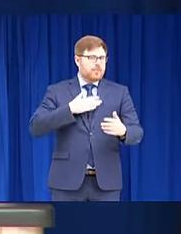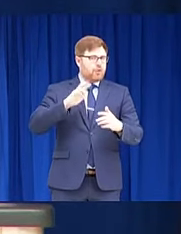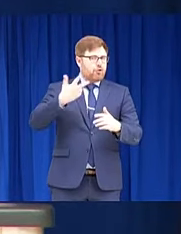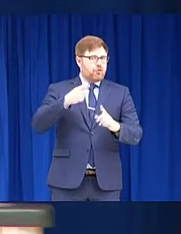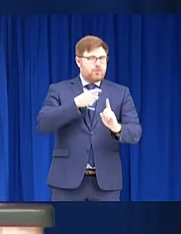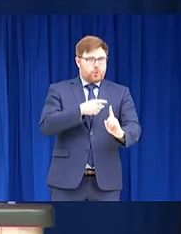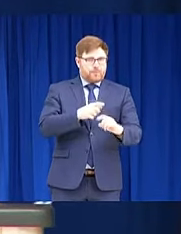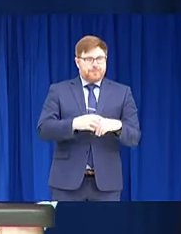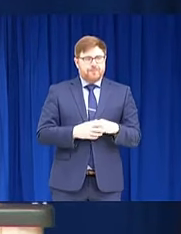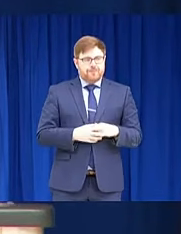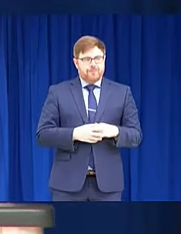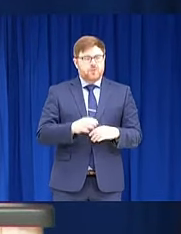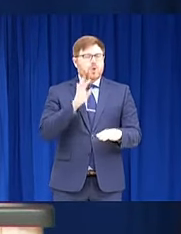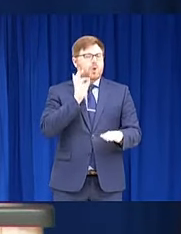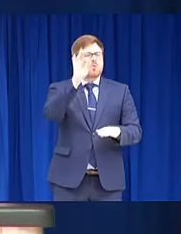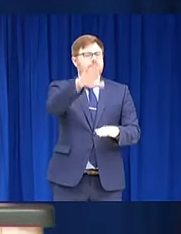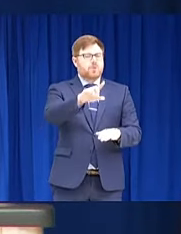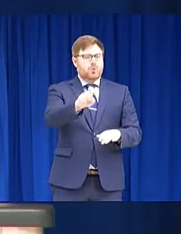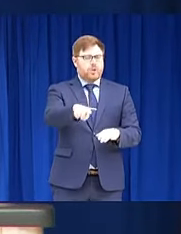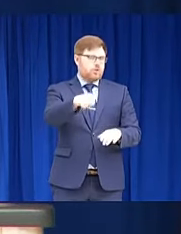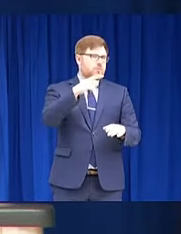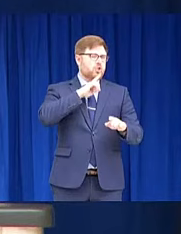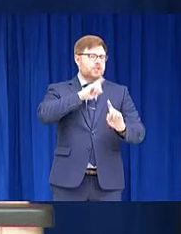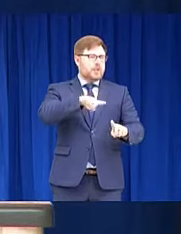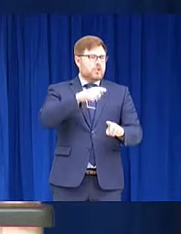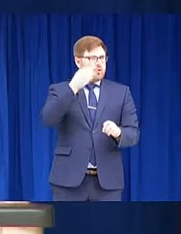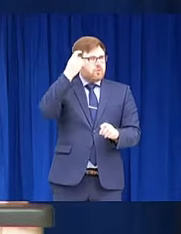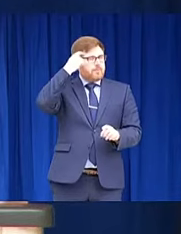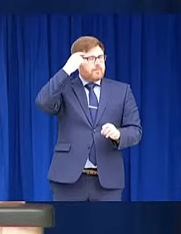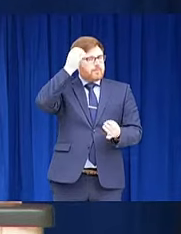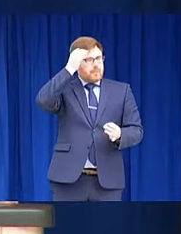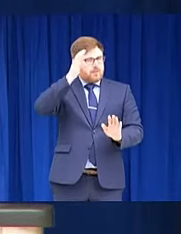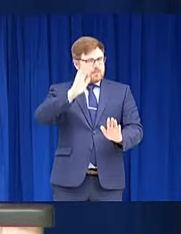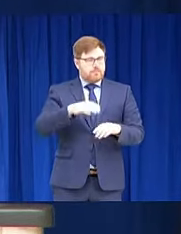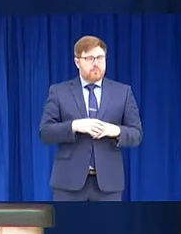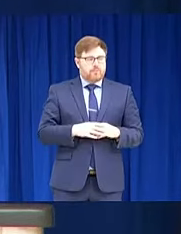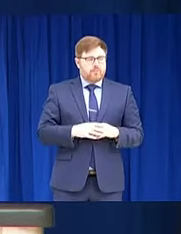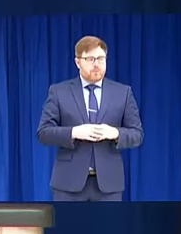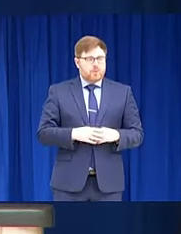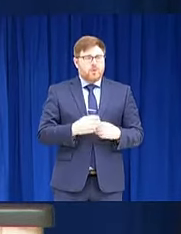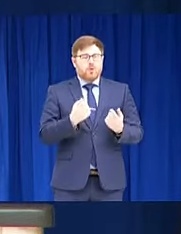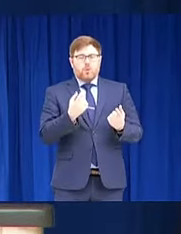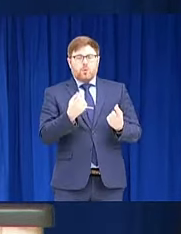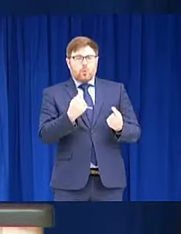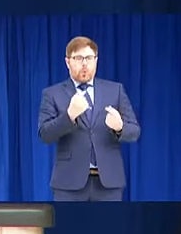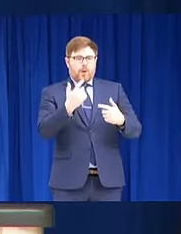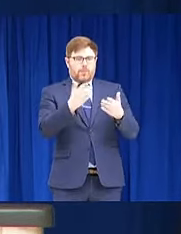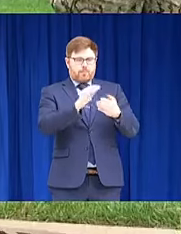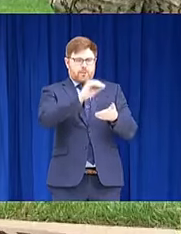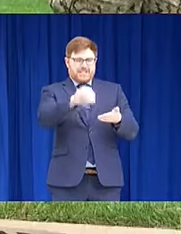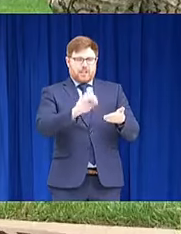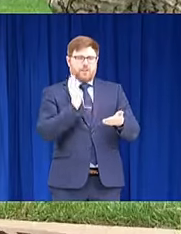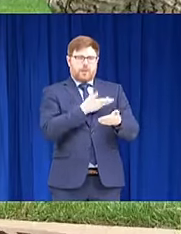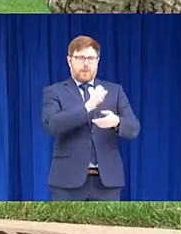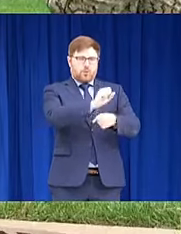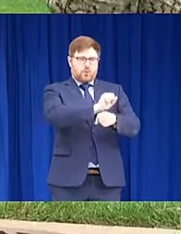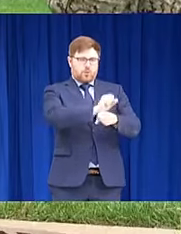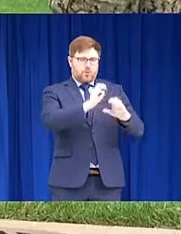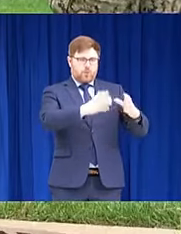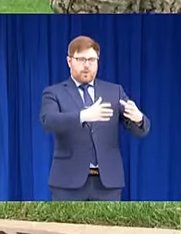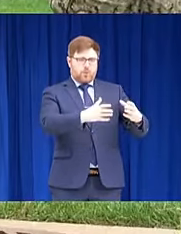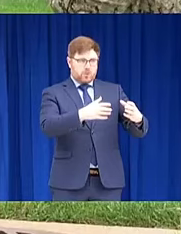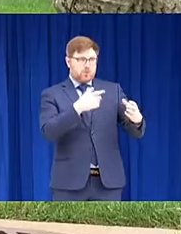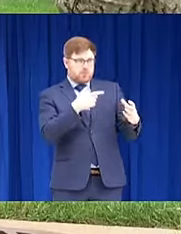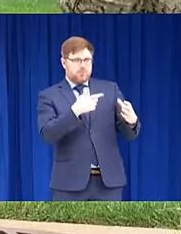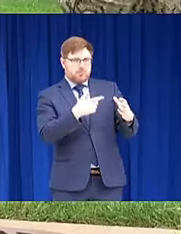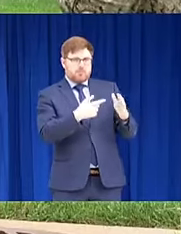me pose a question, just answer it in your head. What percentage of our fighting force identifies as LGBTQ? Is it 6%, which